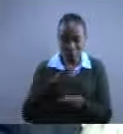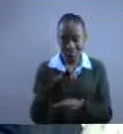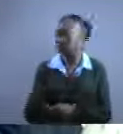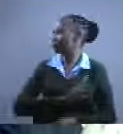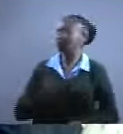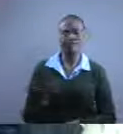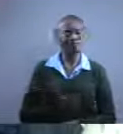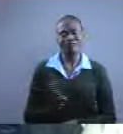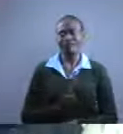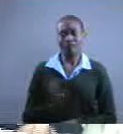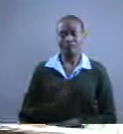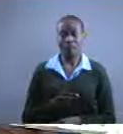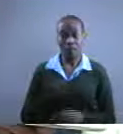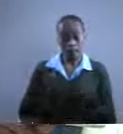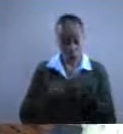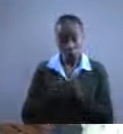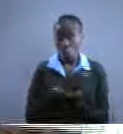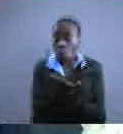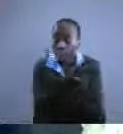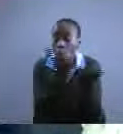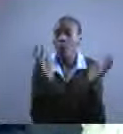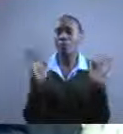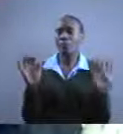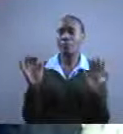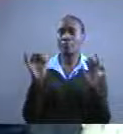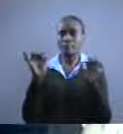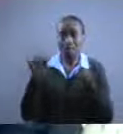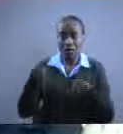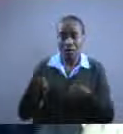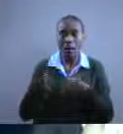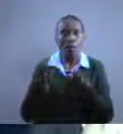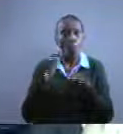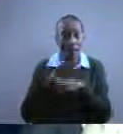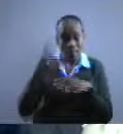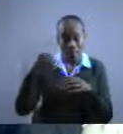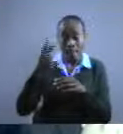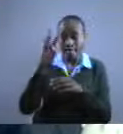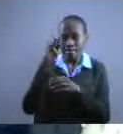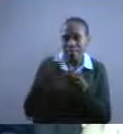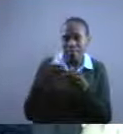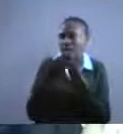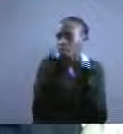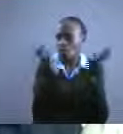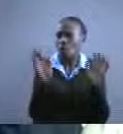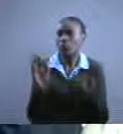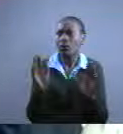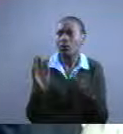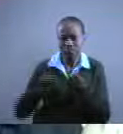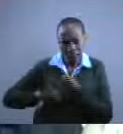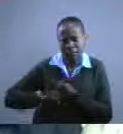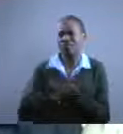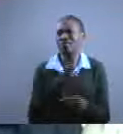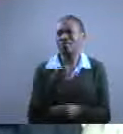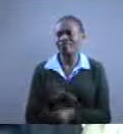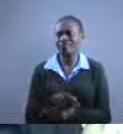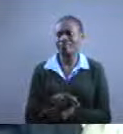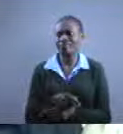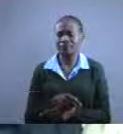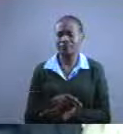it's very important that all of us together as parliamentarians speak out in the interest of democracy against